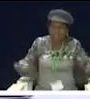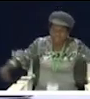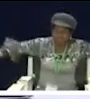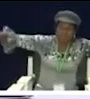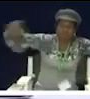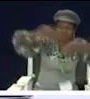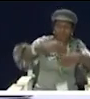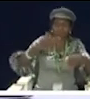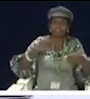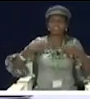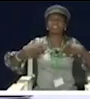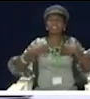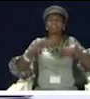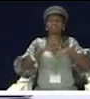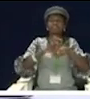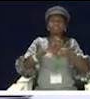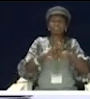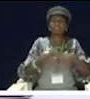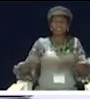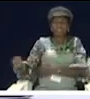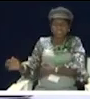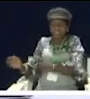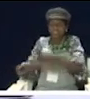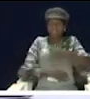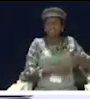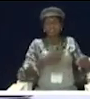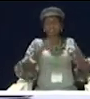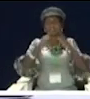skin of the animal around her waist, and disappeared.